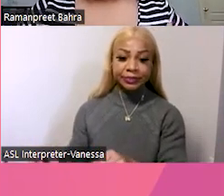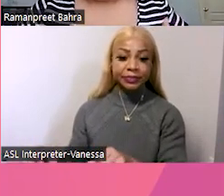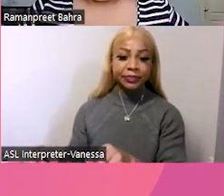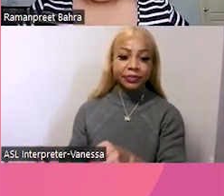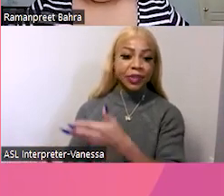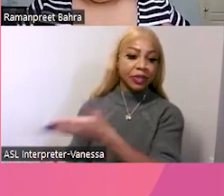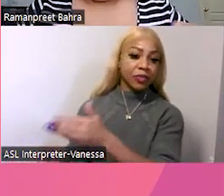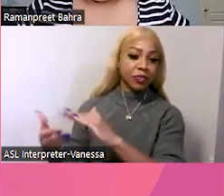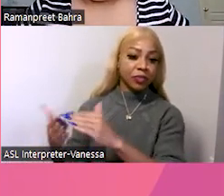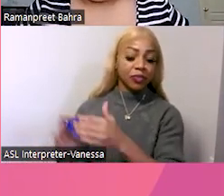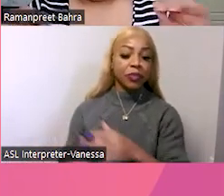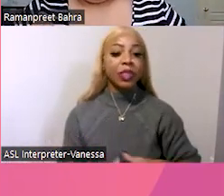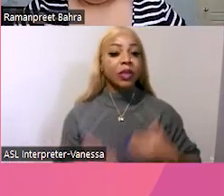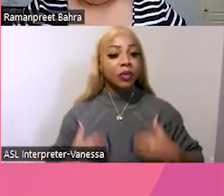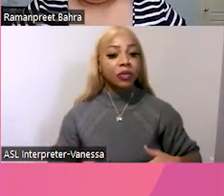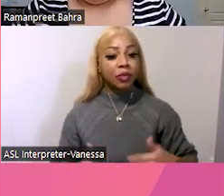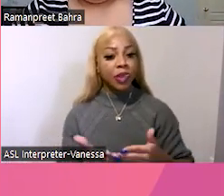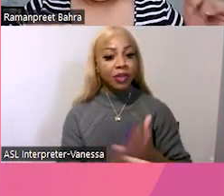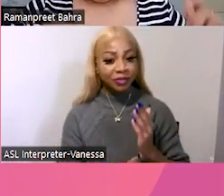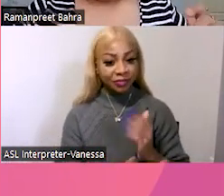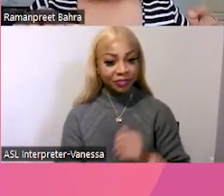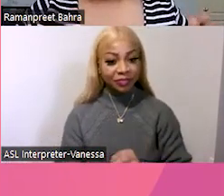As a human rights